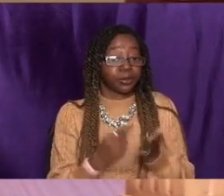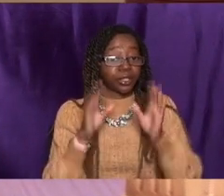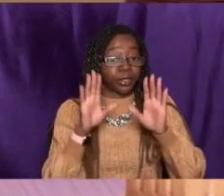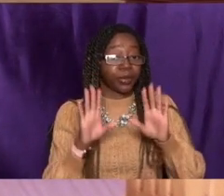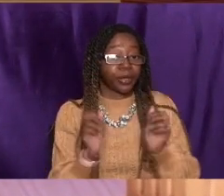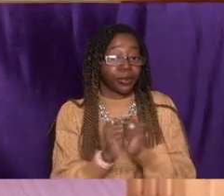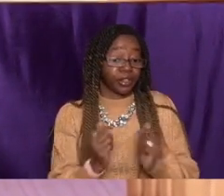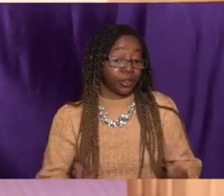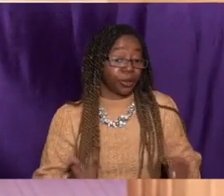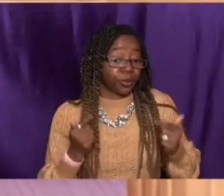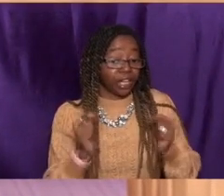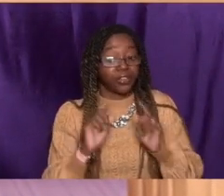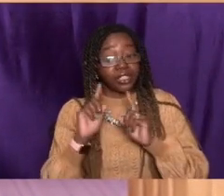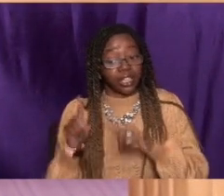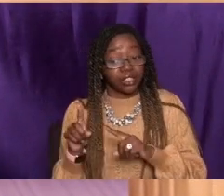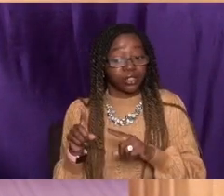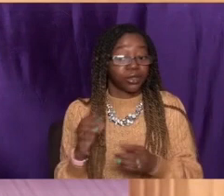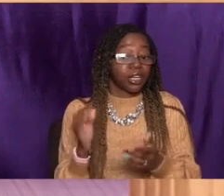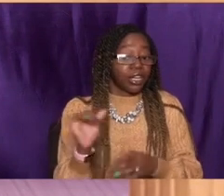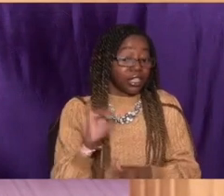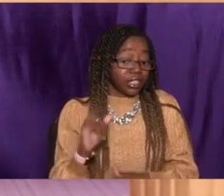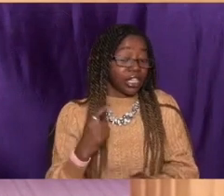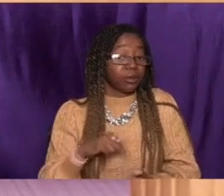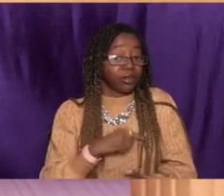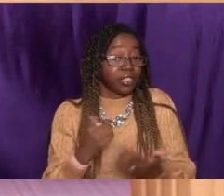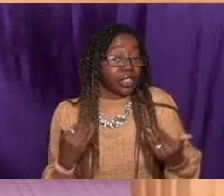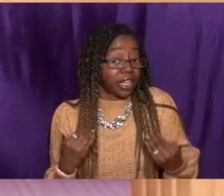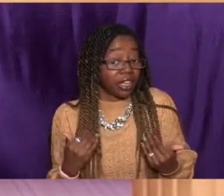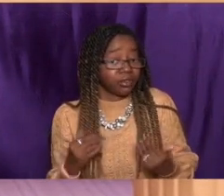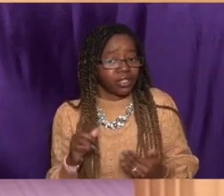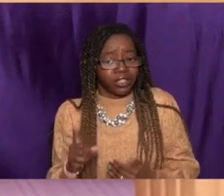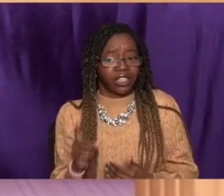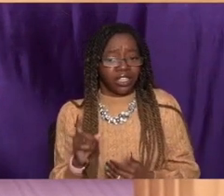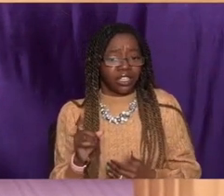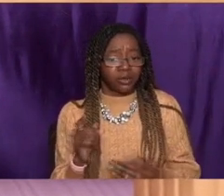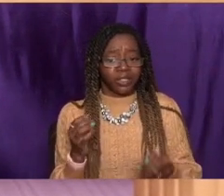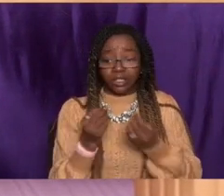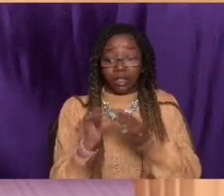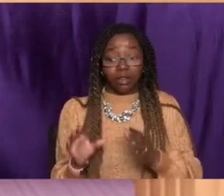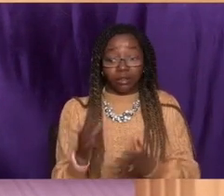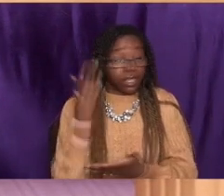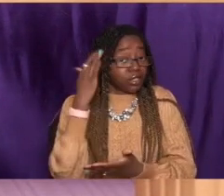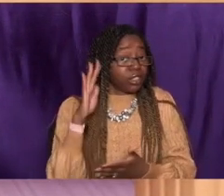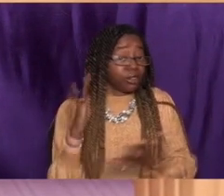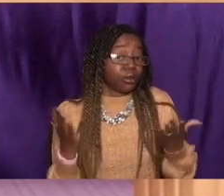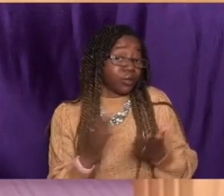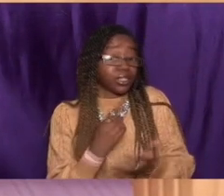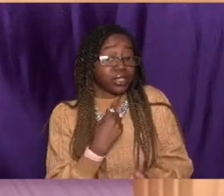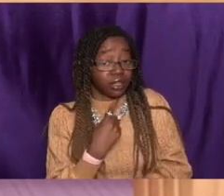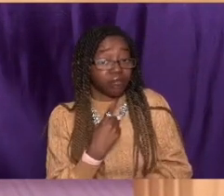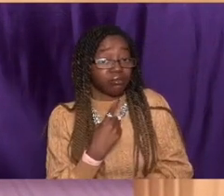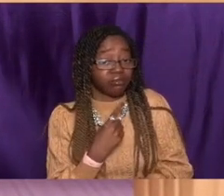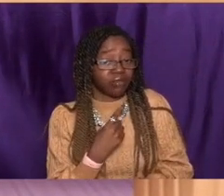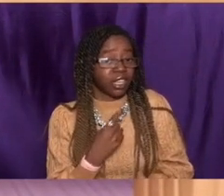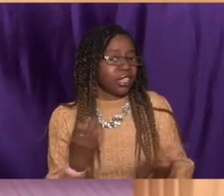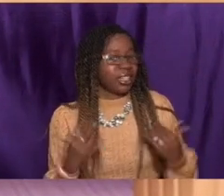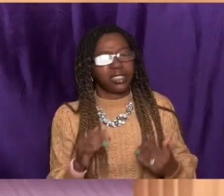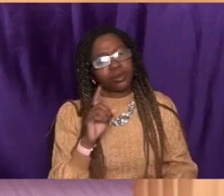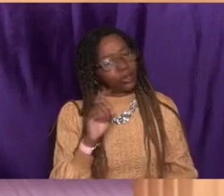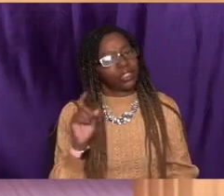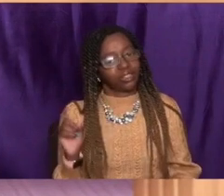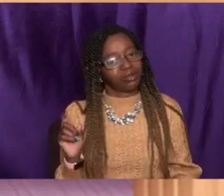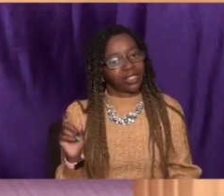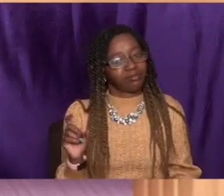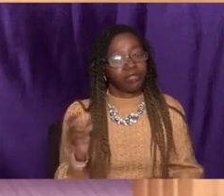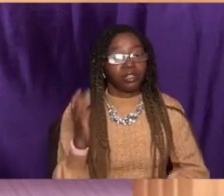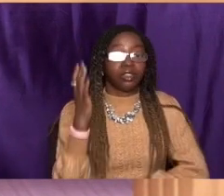immediate reaction was, that the same as a lot of us have, he was confused. He didn't know what to say. He had some questions.